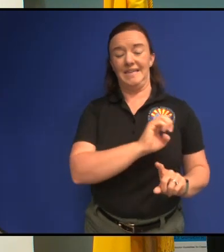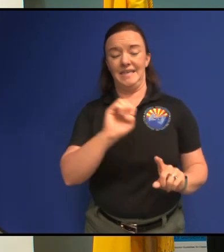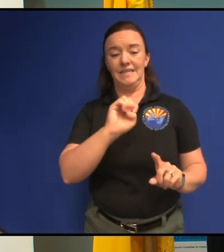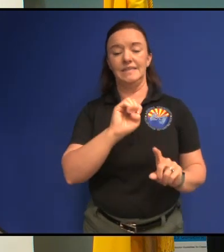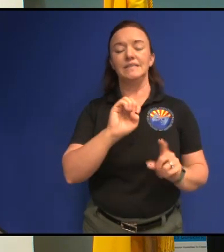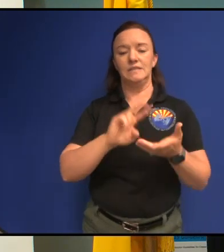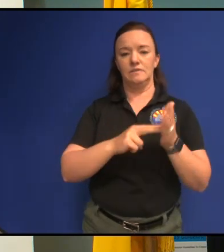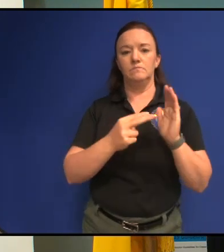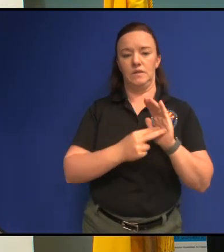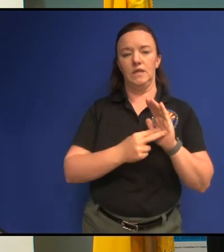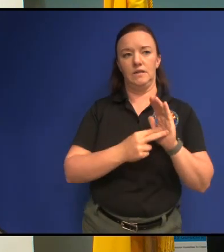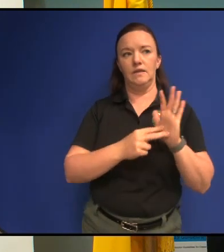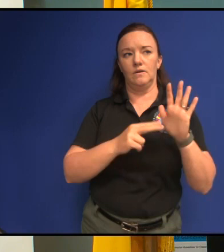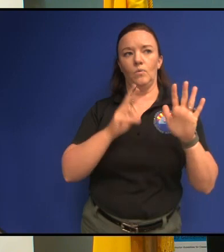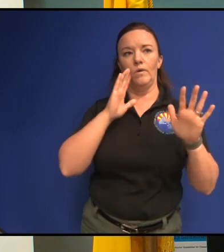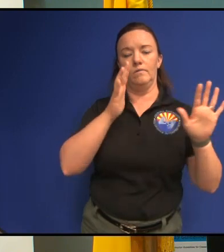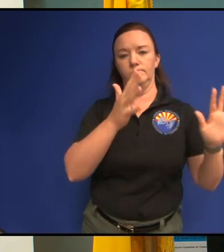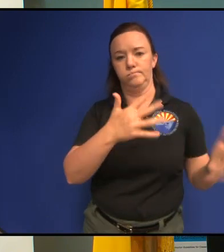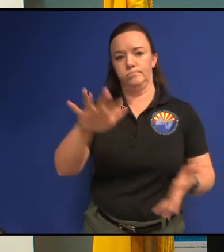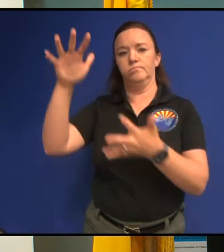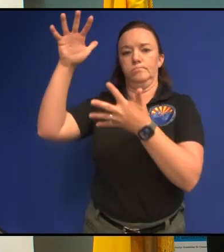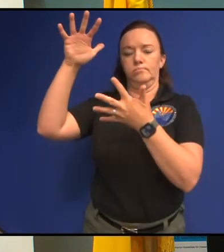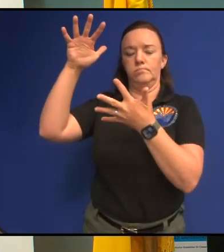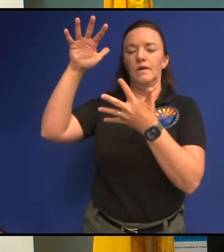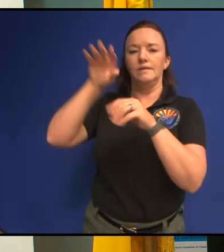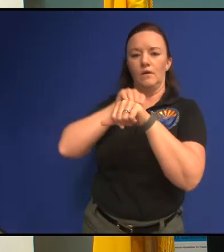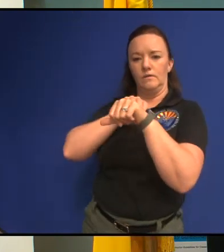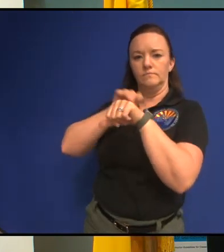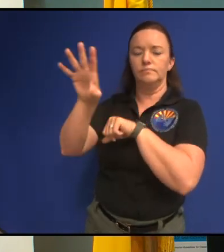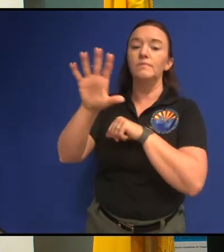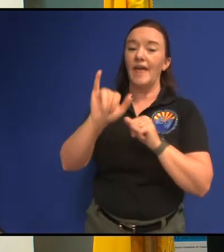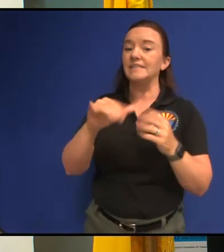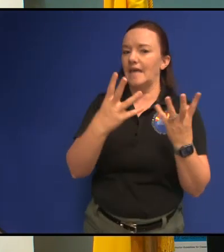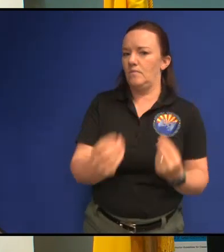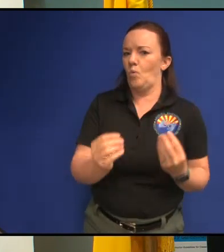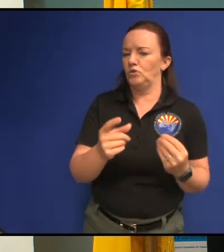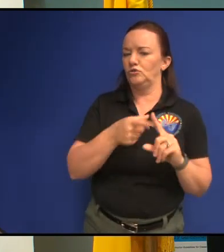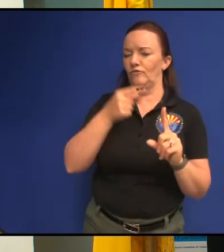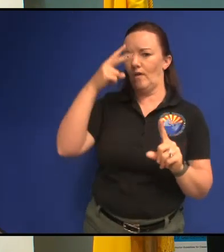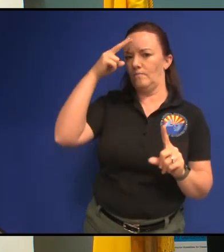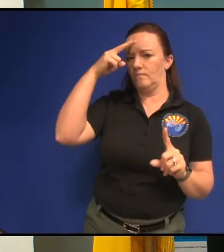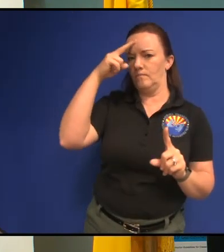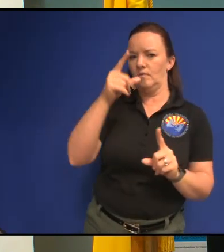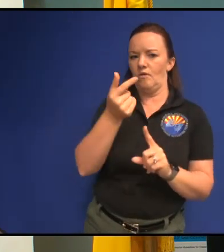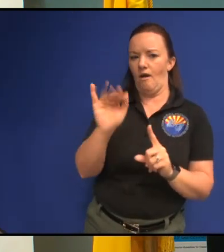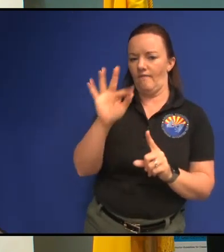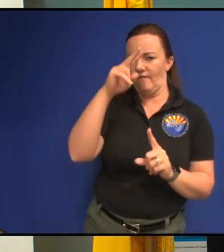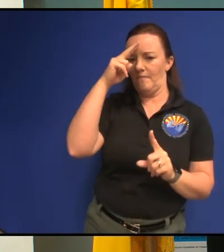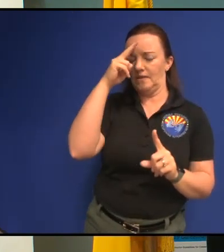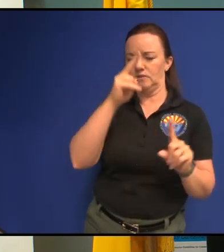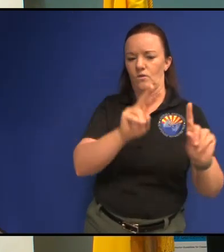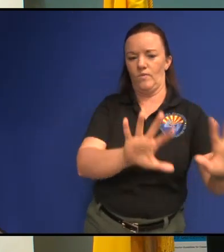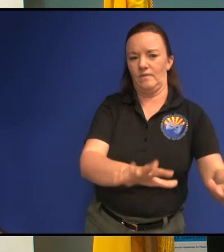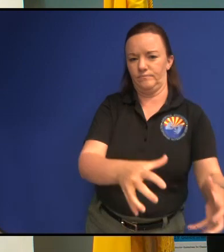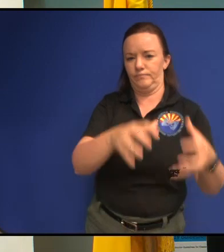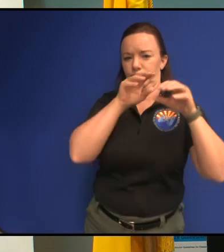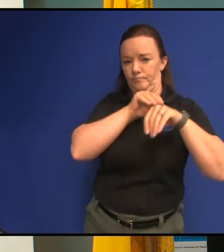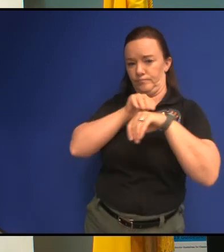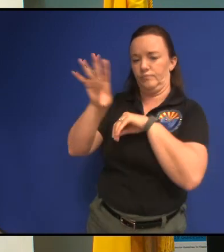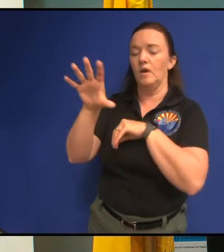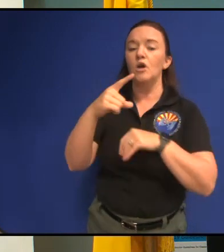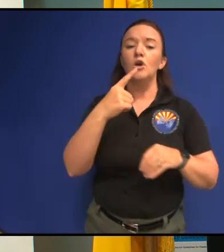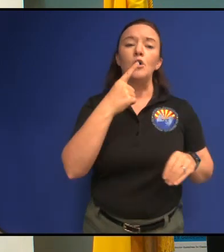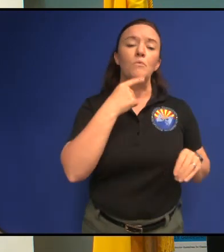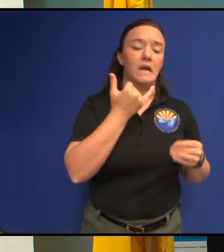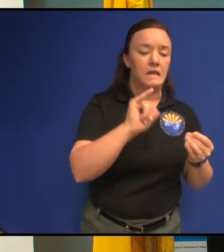of Mexico up into eastern New Mexico. You can see a shift from a lot of red and yellow boxes to more red, a little